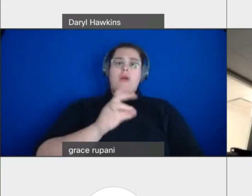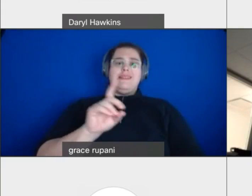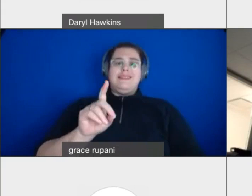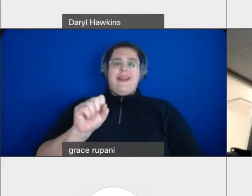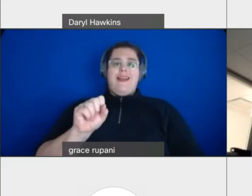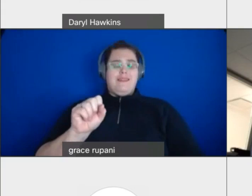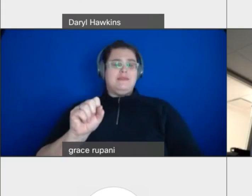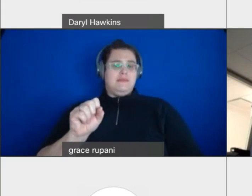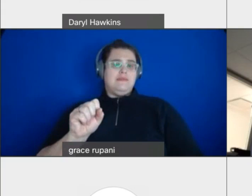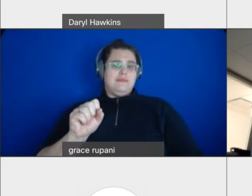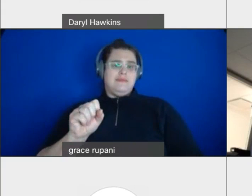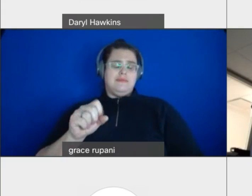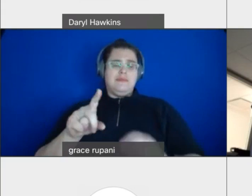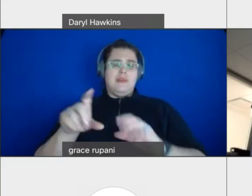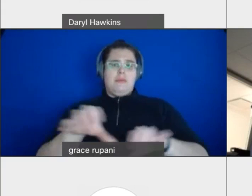be